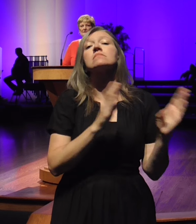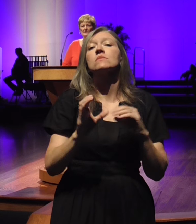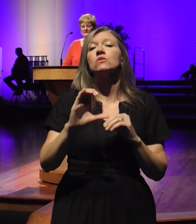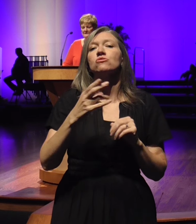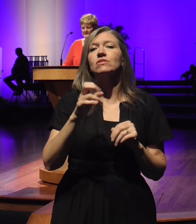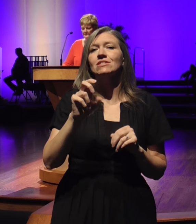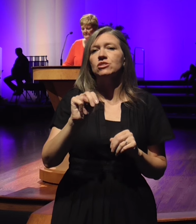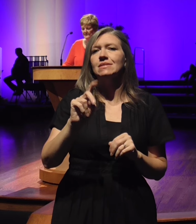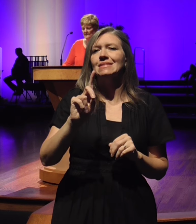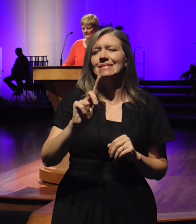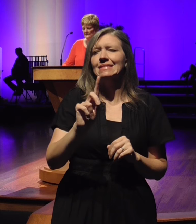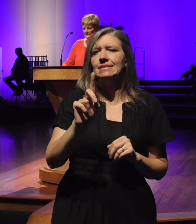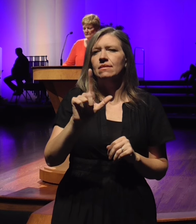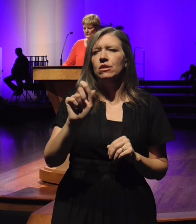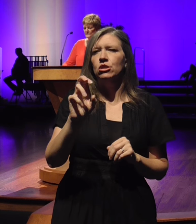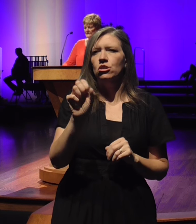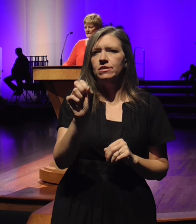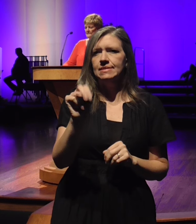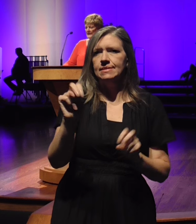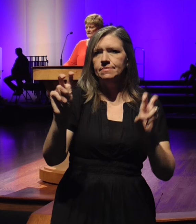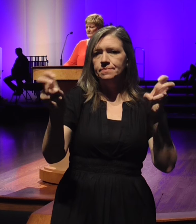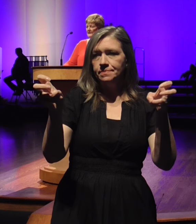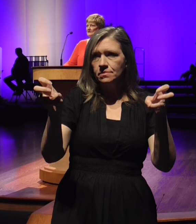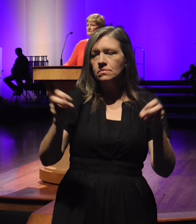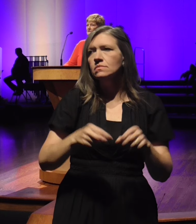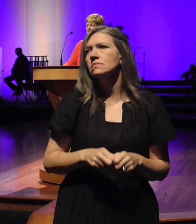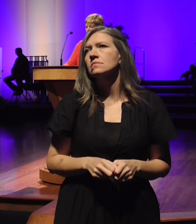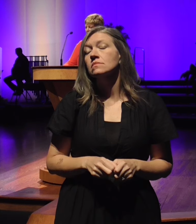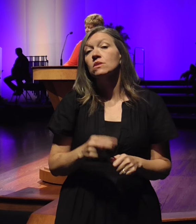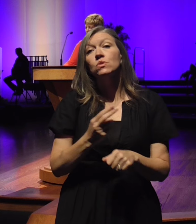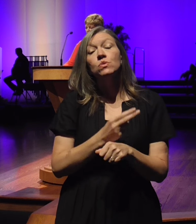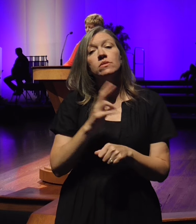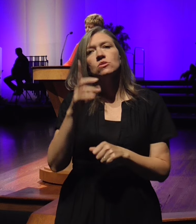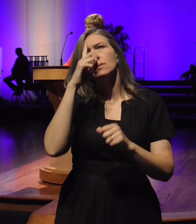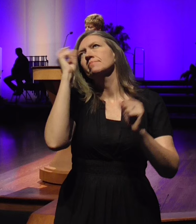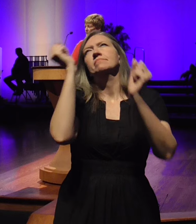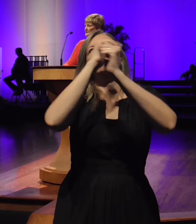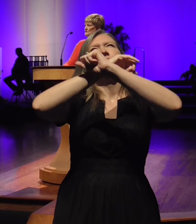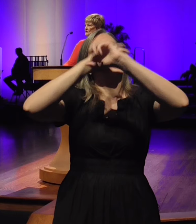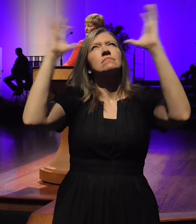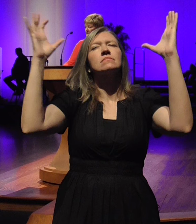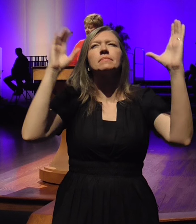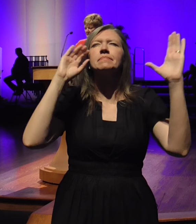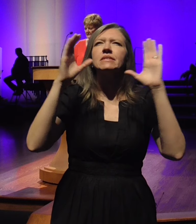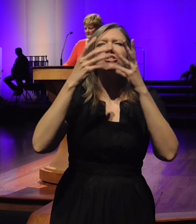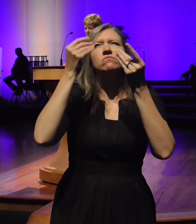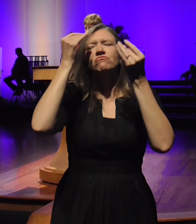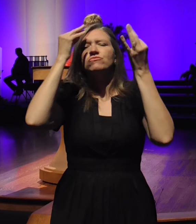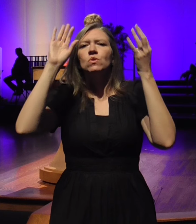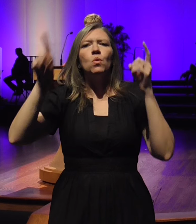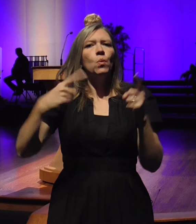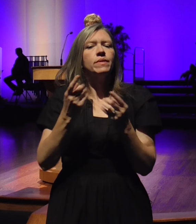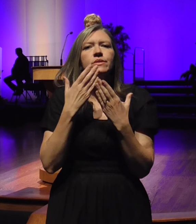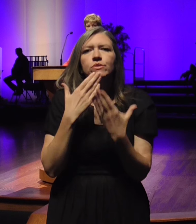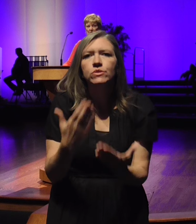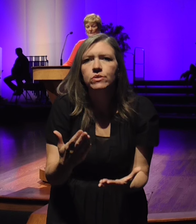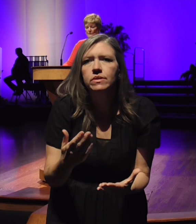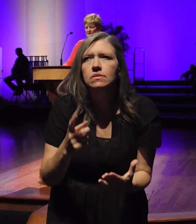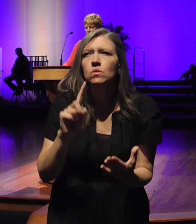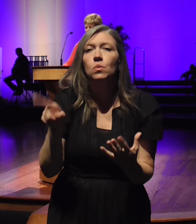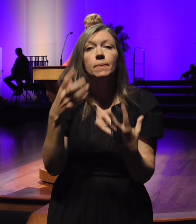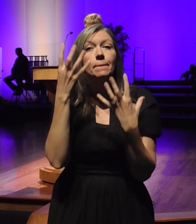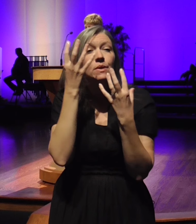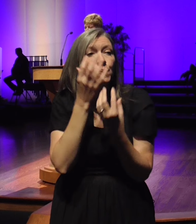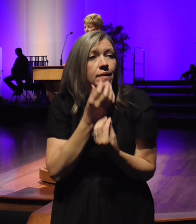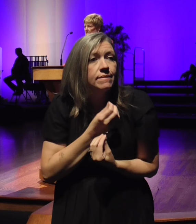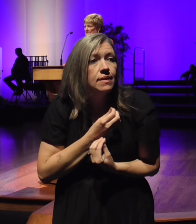you persist in affirming the world is. And from Christian D. Larson,